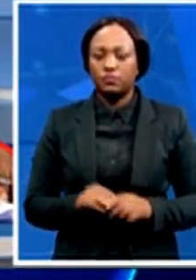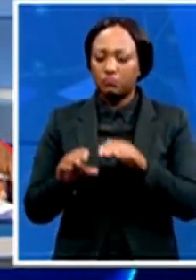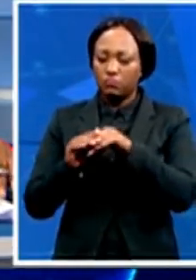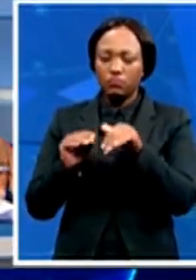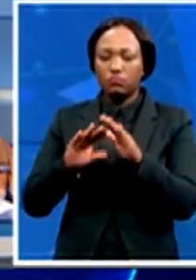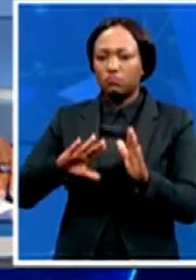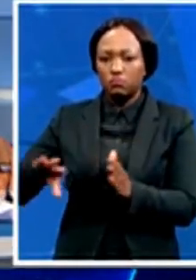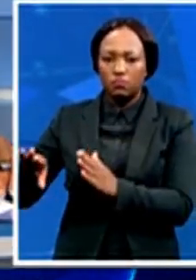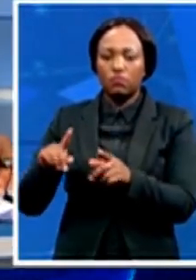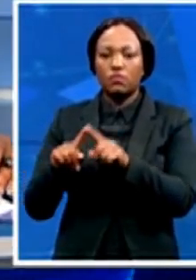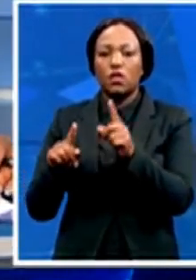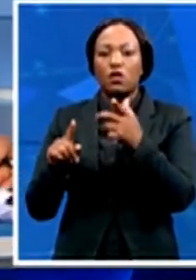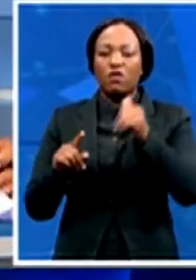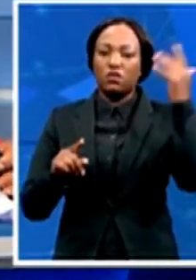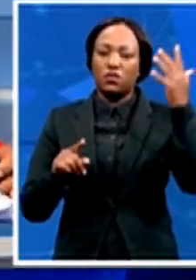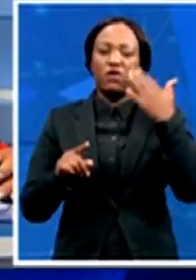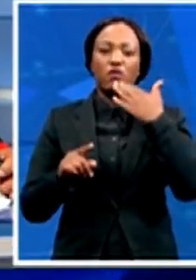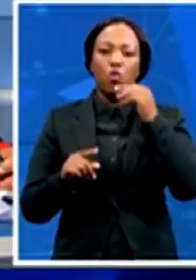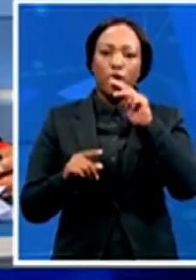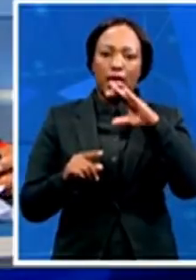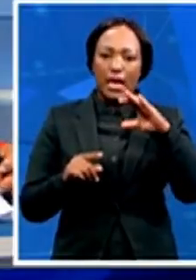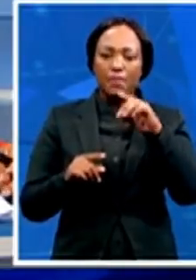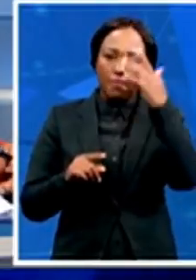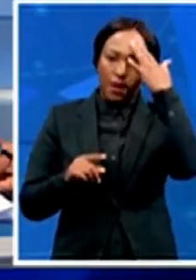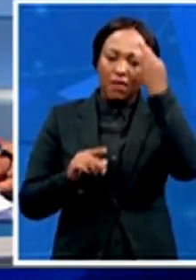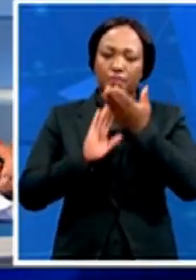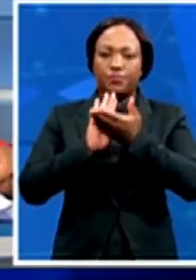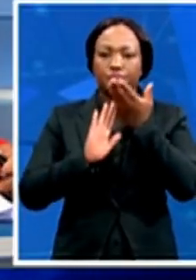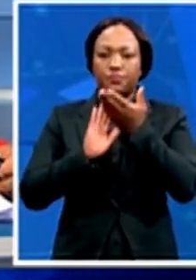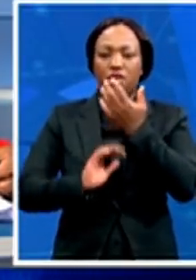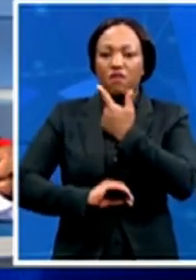Cape government, an update on vaccination in the process. Dr.